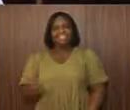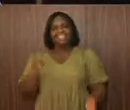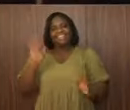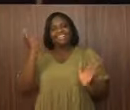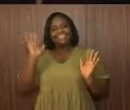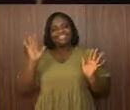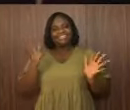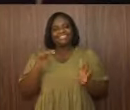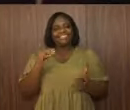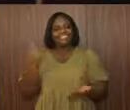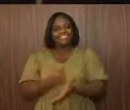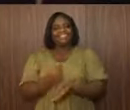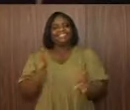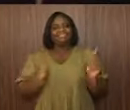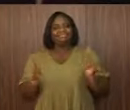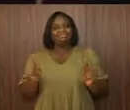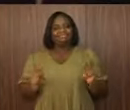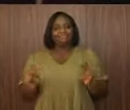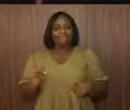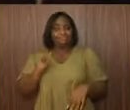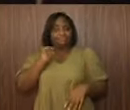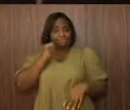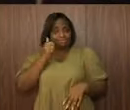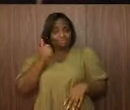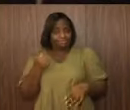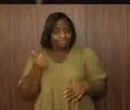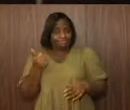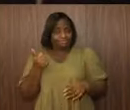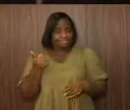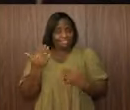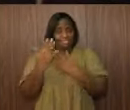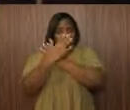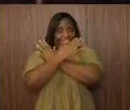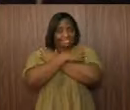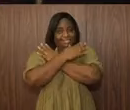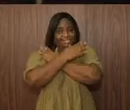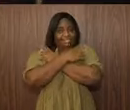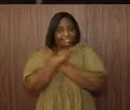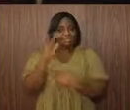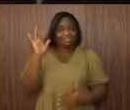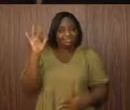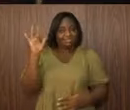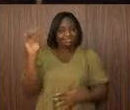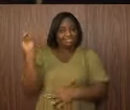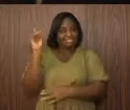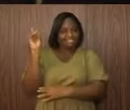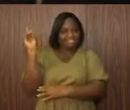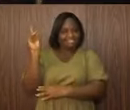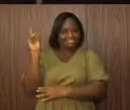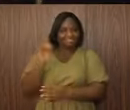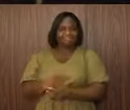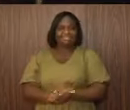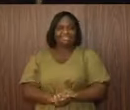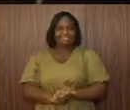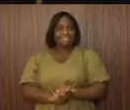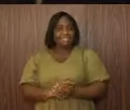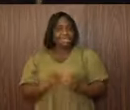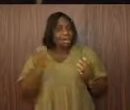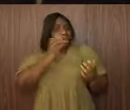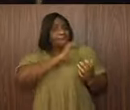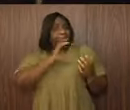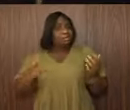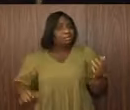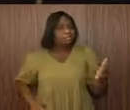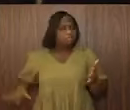Fellow Ghanaians, tomorrow, Sunday the 25th of December, Christians